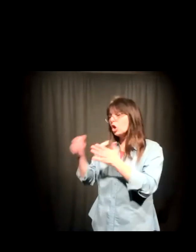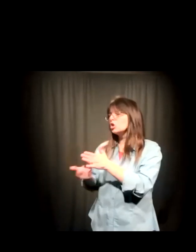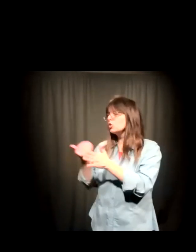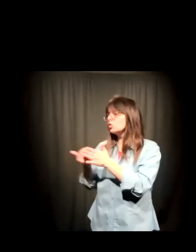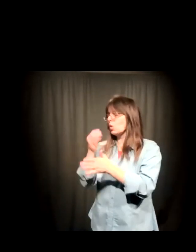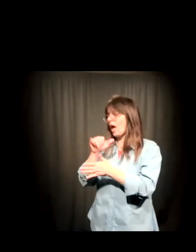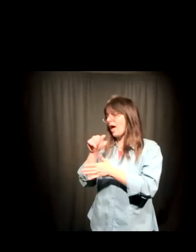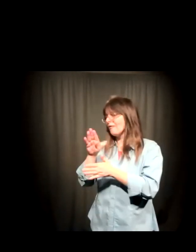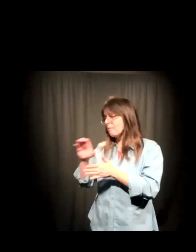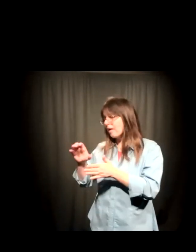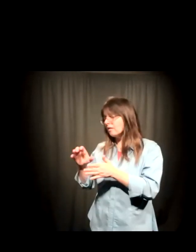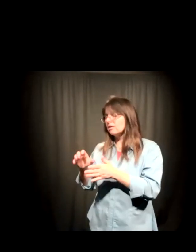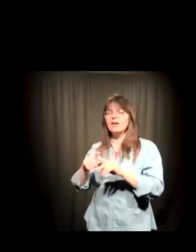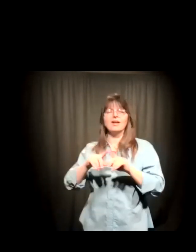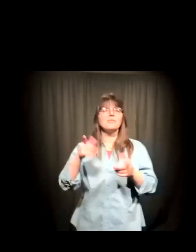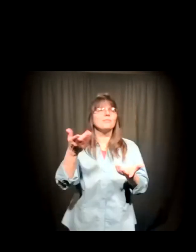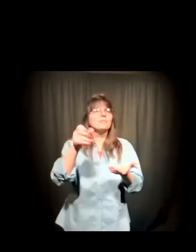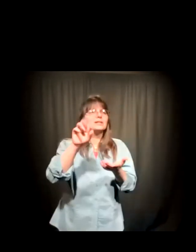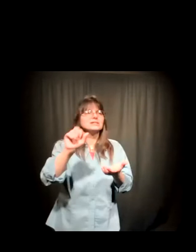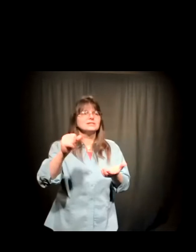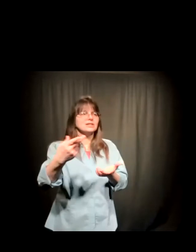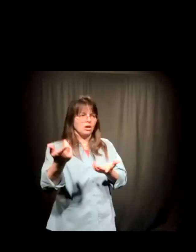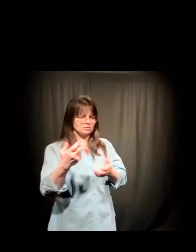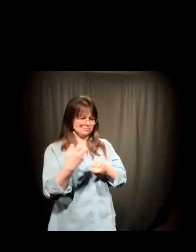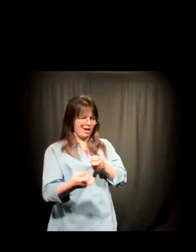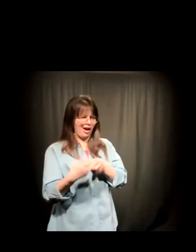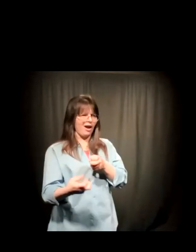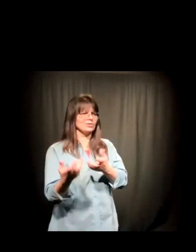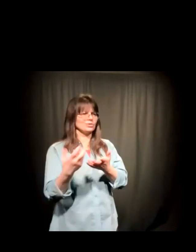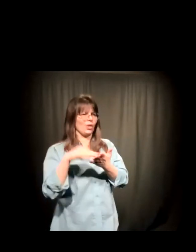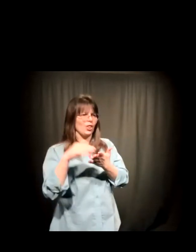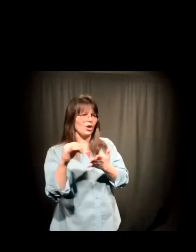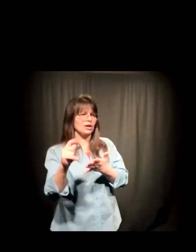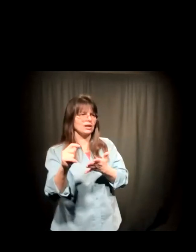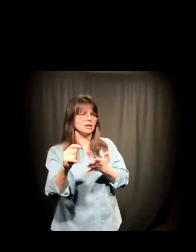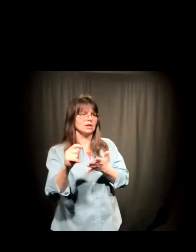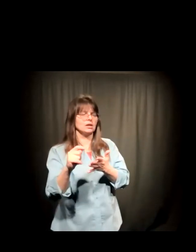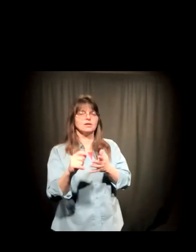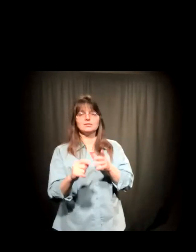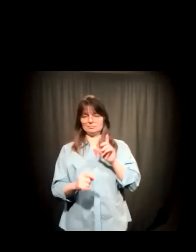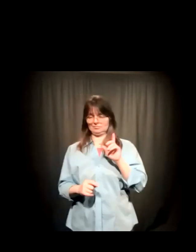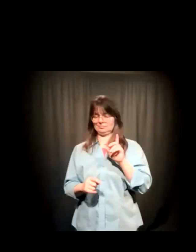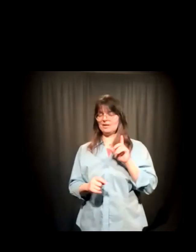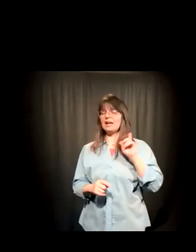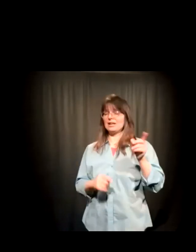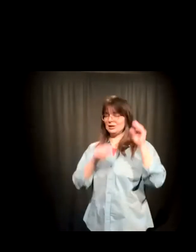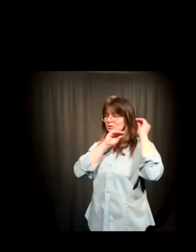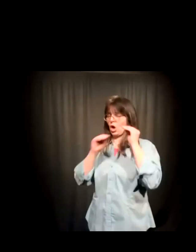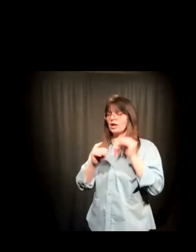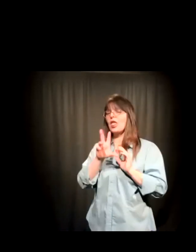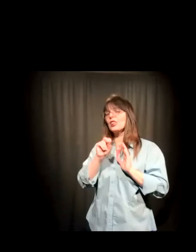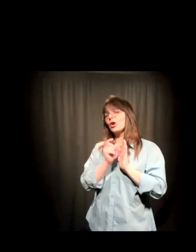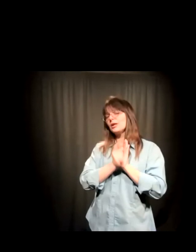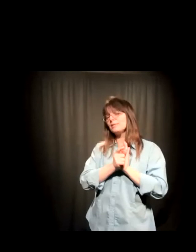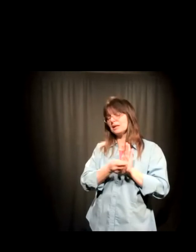to learn it. But Alex accomplished the task in 30 minutes. Miss Fuller wasn't the only one who